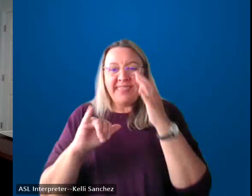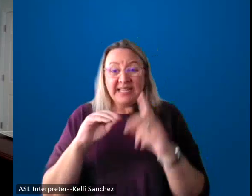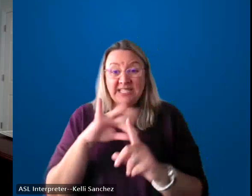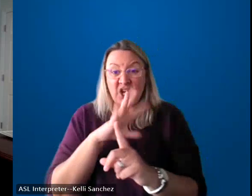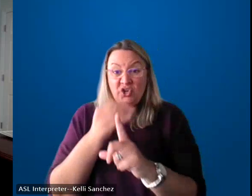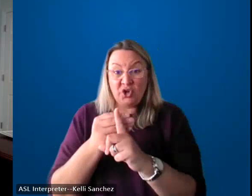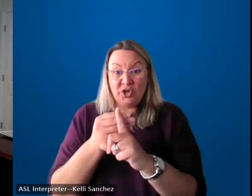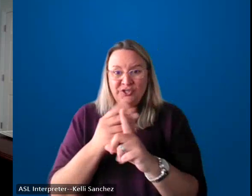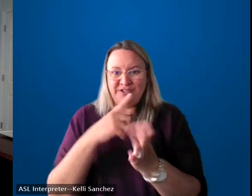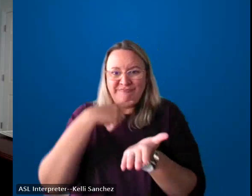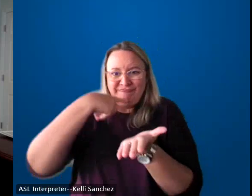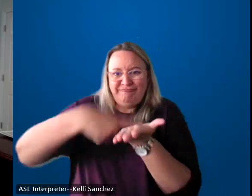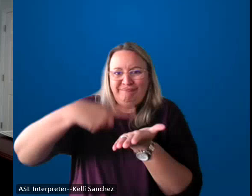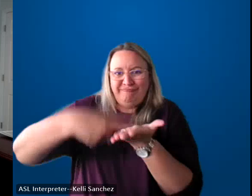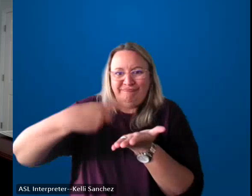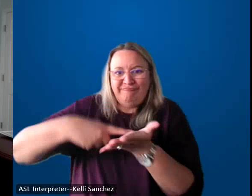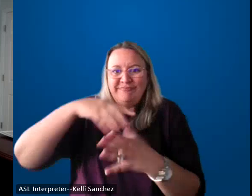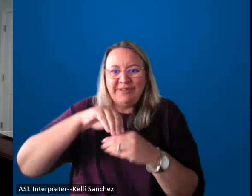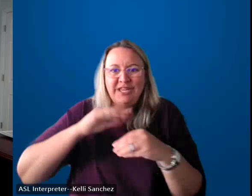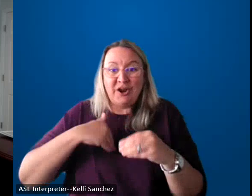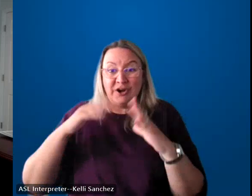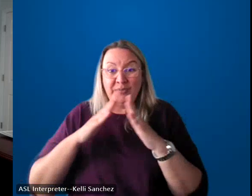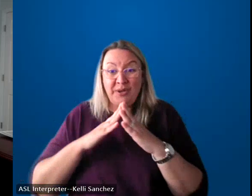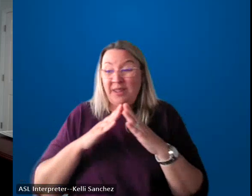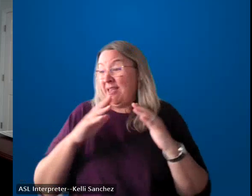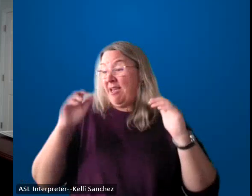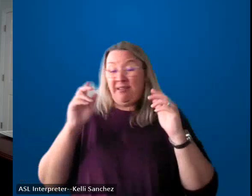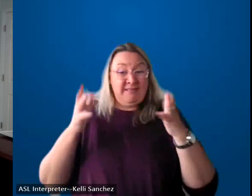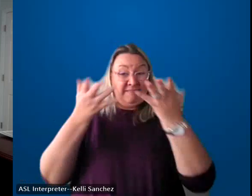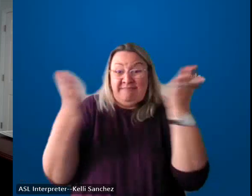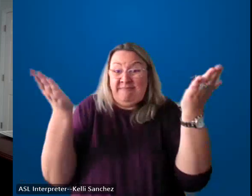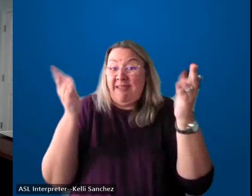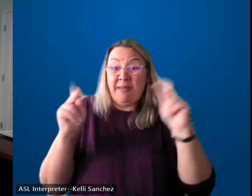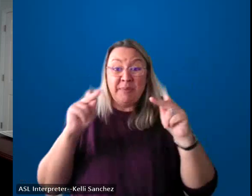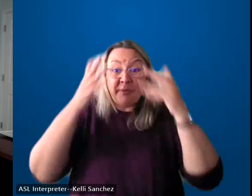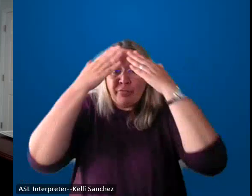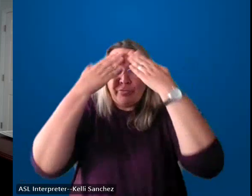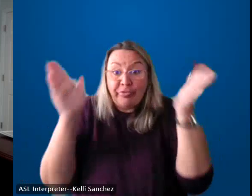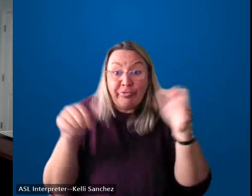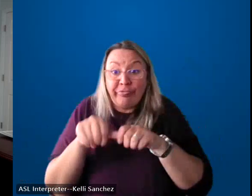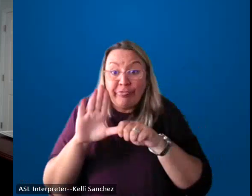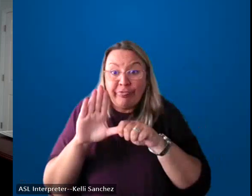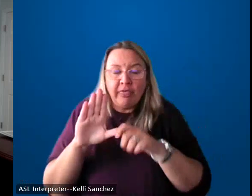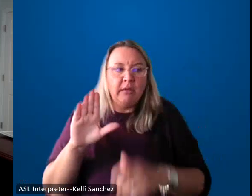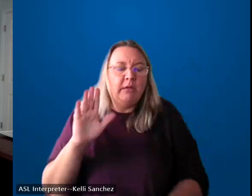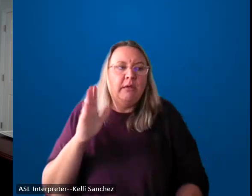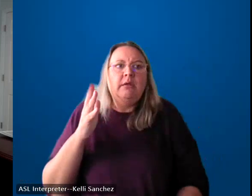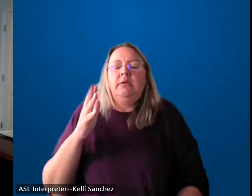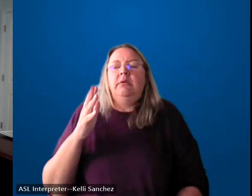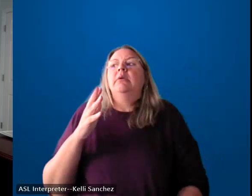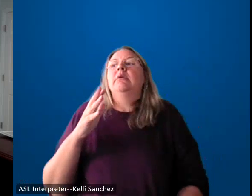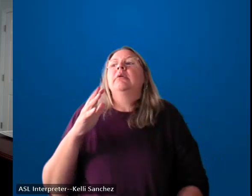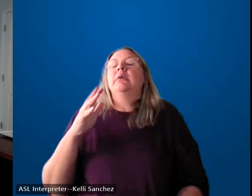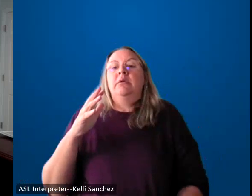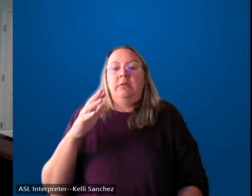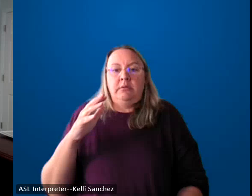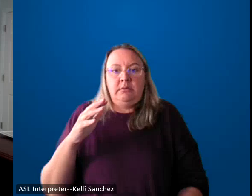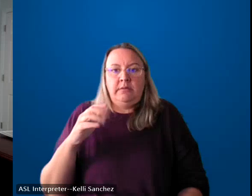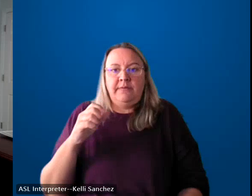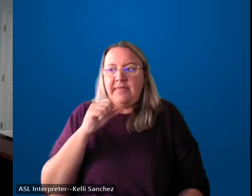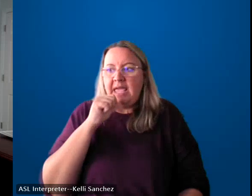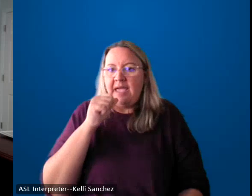our community, is that a lot of folks don't even realize, because they haven't like stepped over into that chaotic